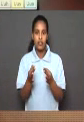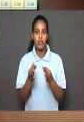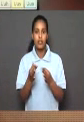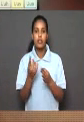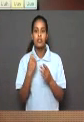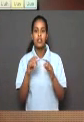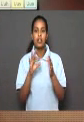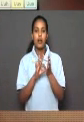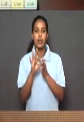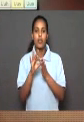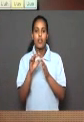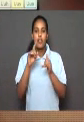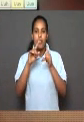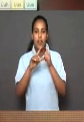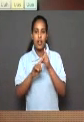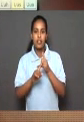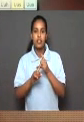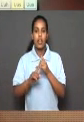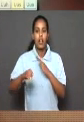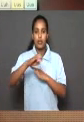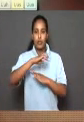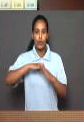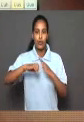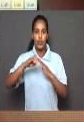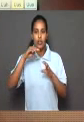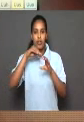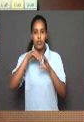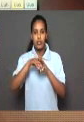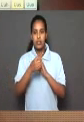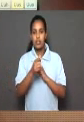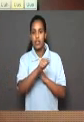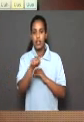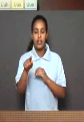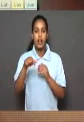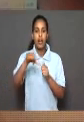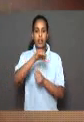the number of valence electrons in their atoms.